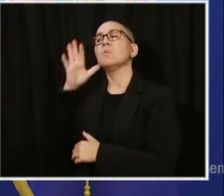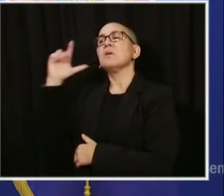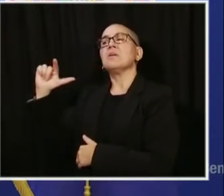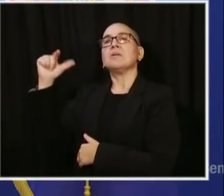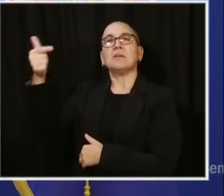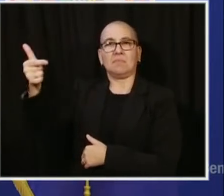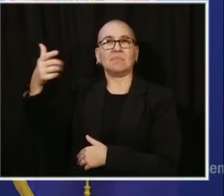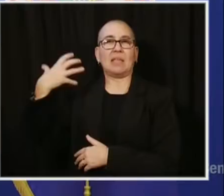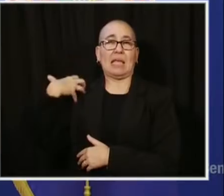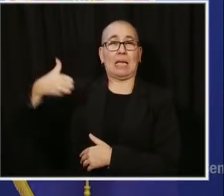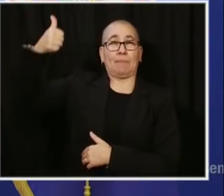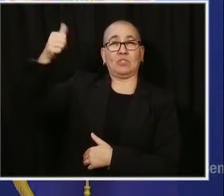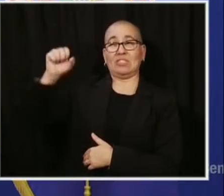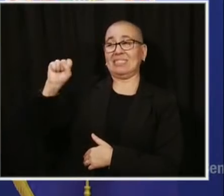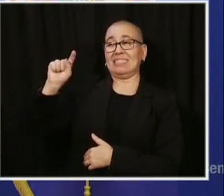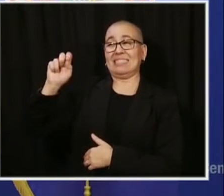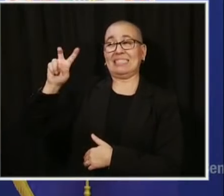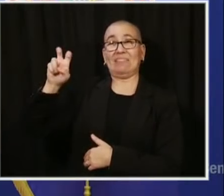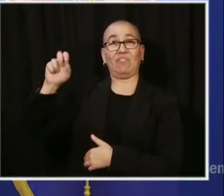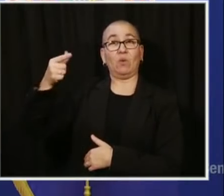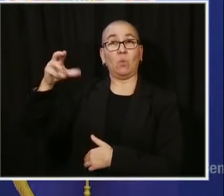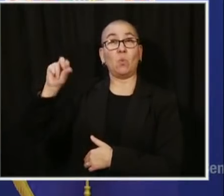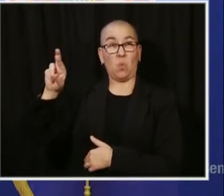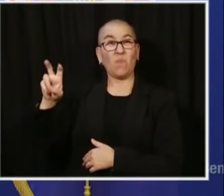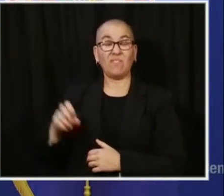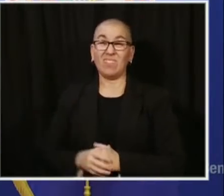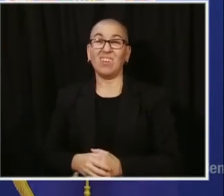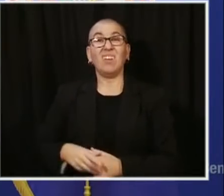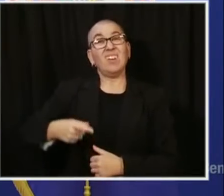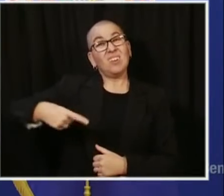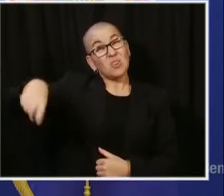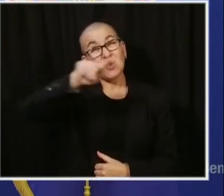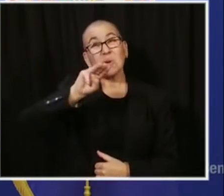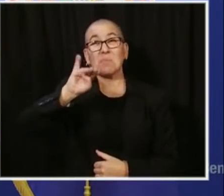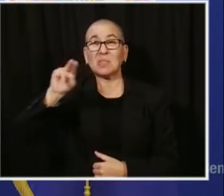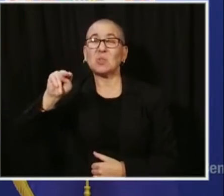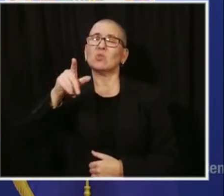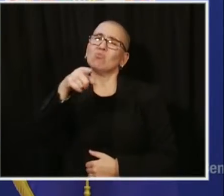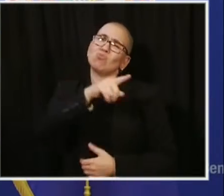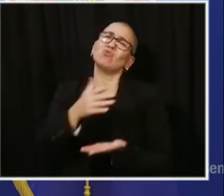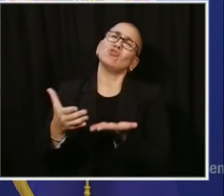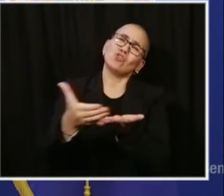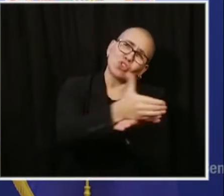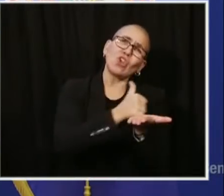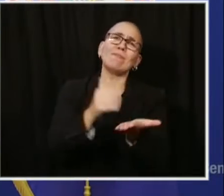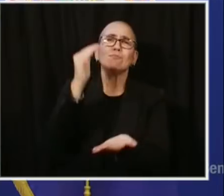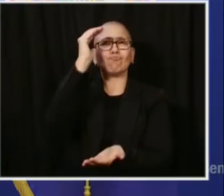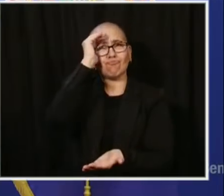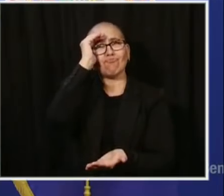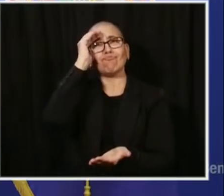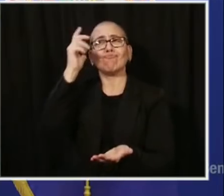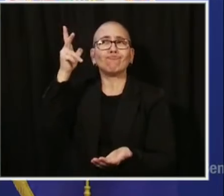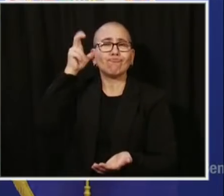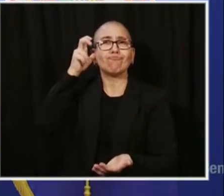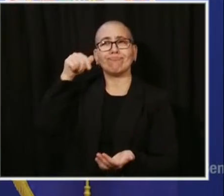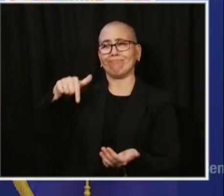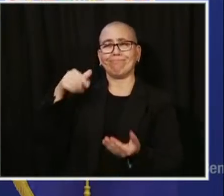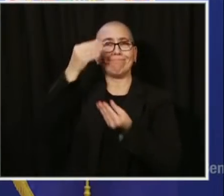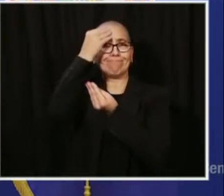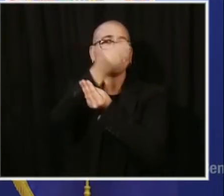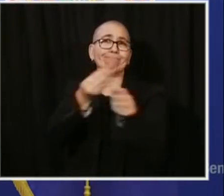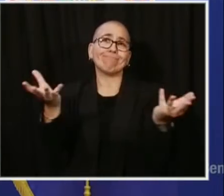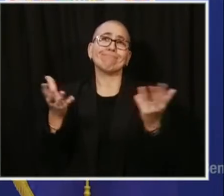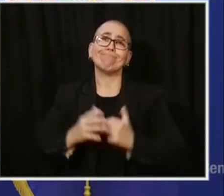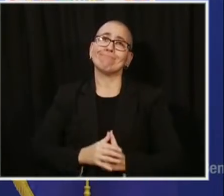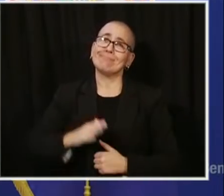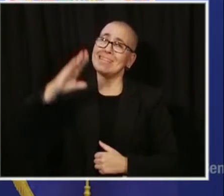to hear where things are at. This is a day we hoped would not come, but hope was not a plan. The state of Minnesota planned for this day. We knew it was there,